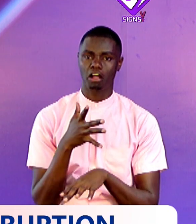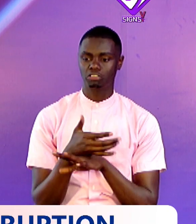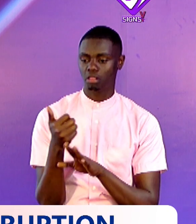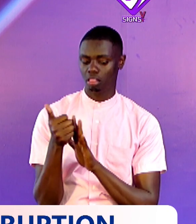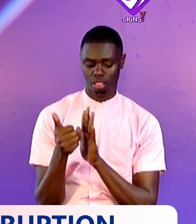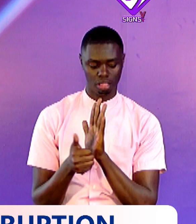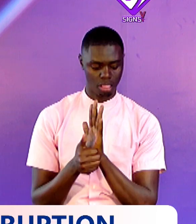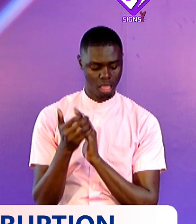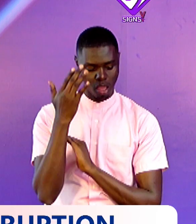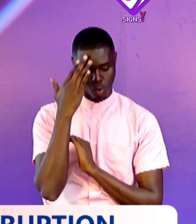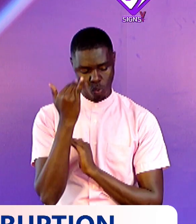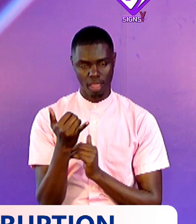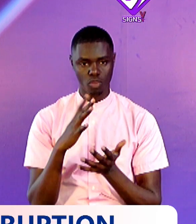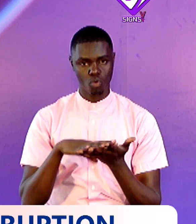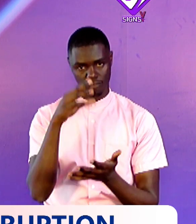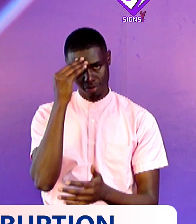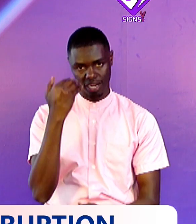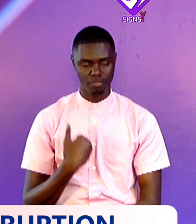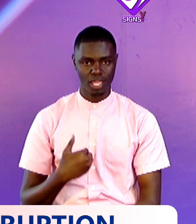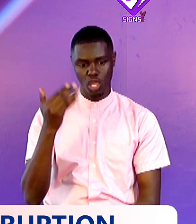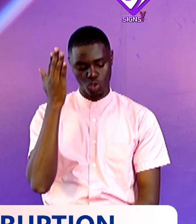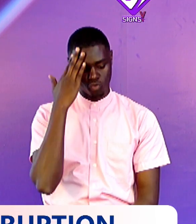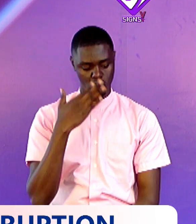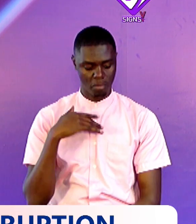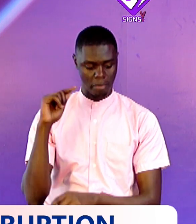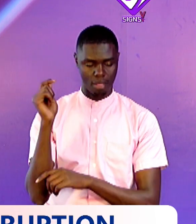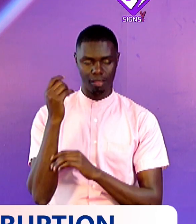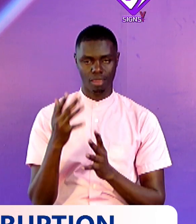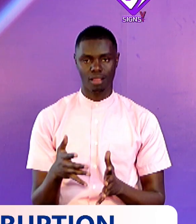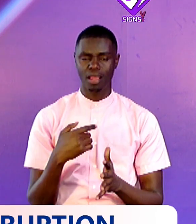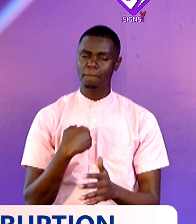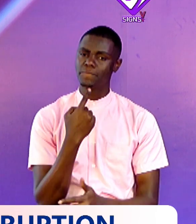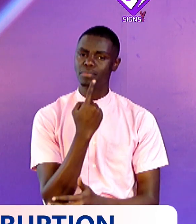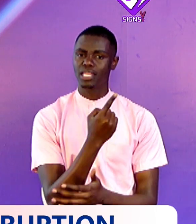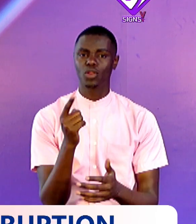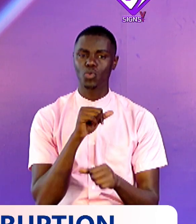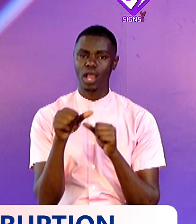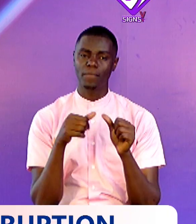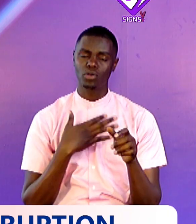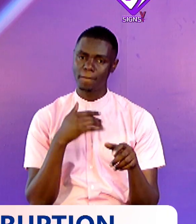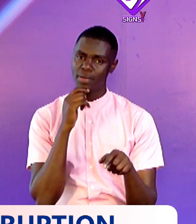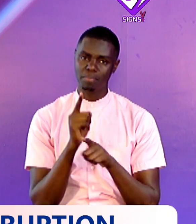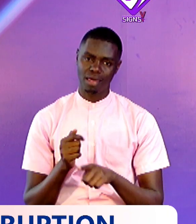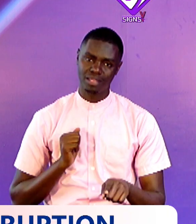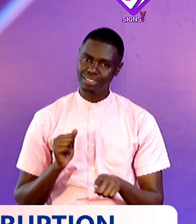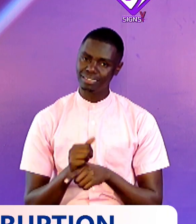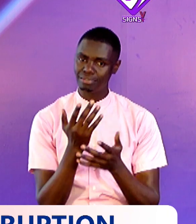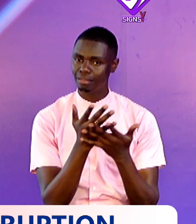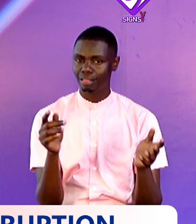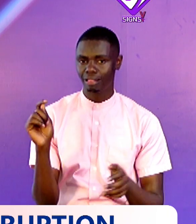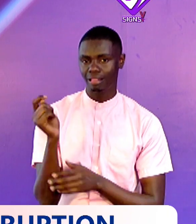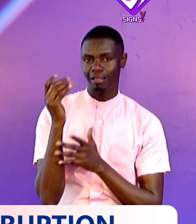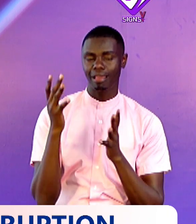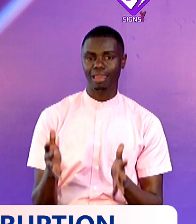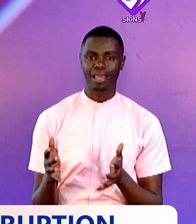Yeah. Because you have learned me. You've known that I'm Kenyan. By the way, let me tell you something about my brothers and sisters. That is Kenyans.